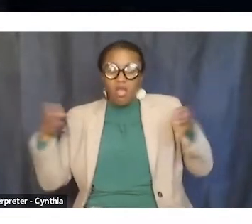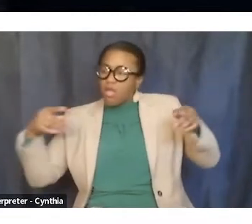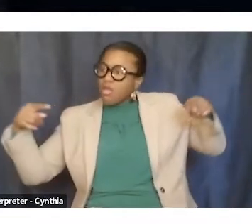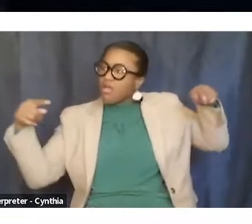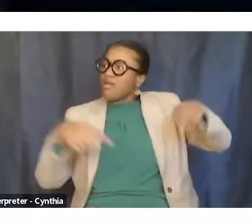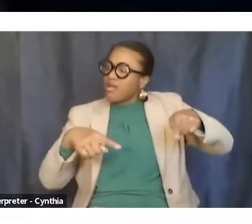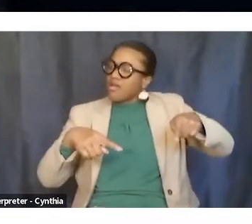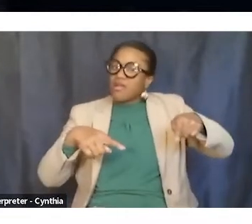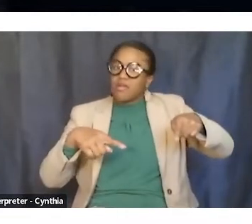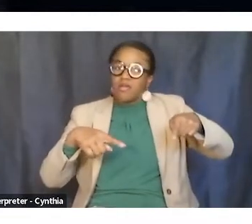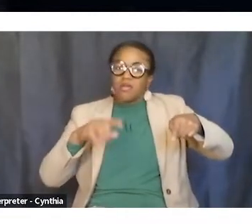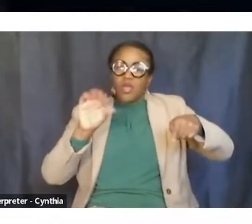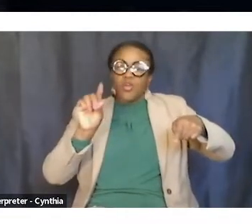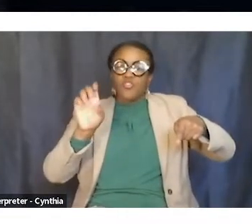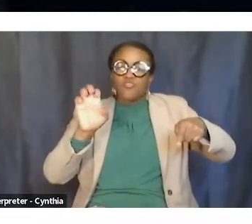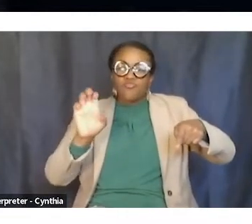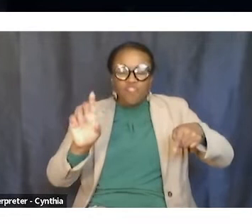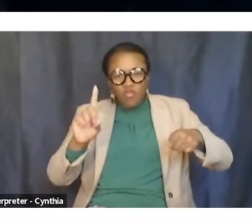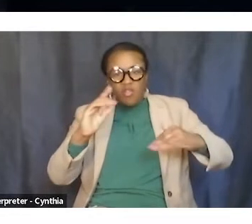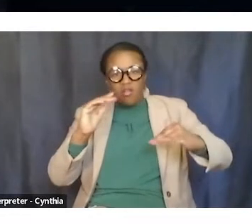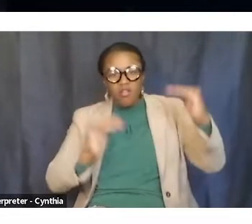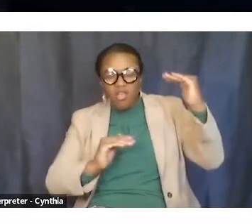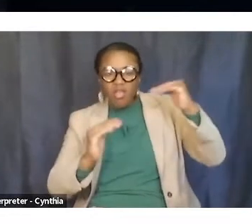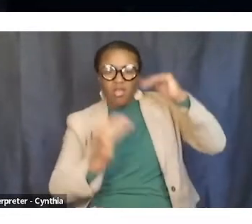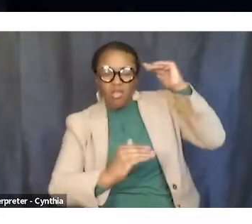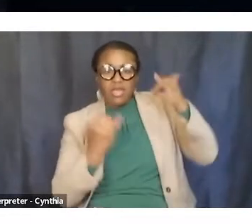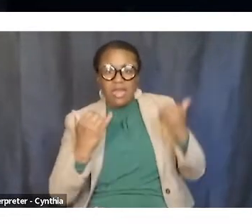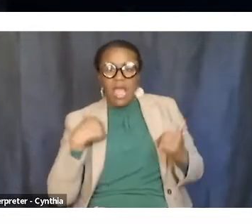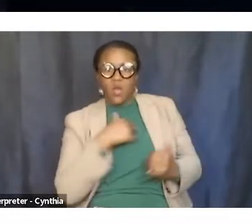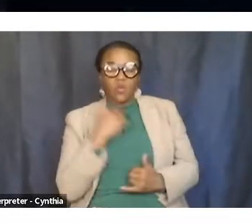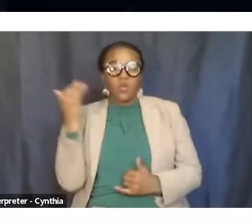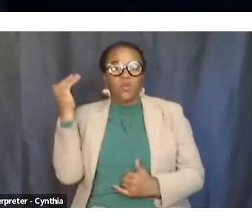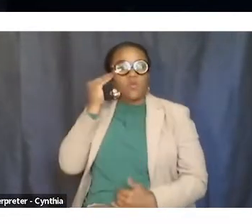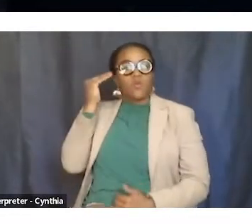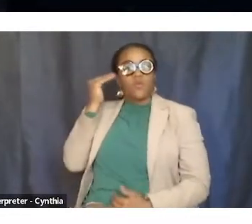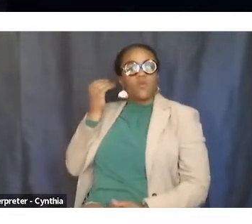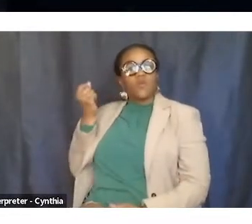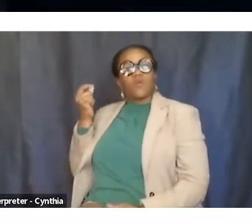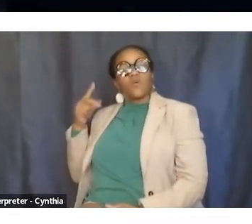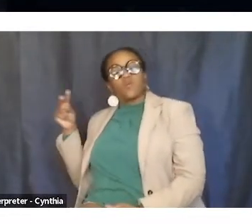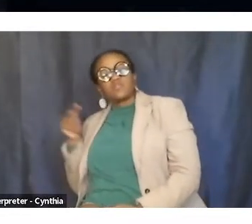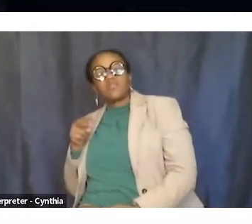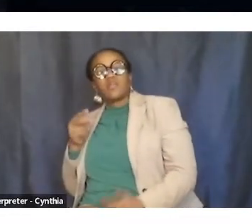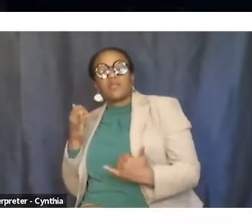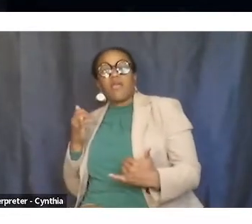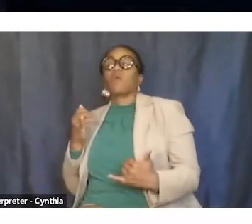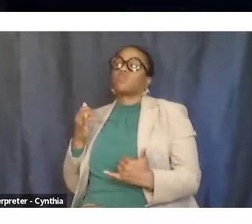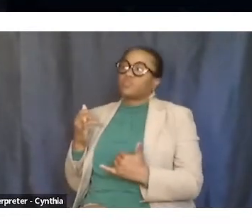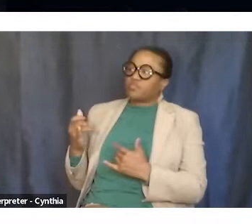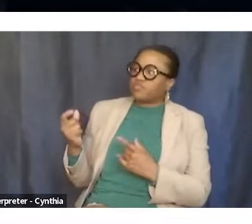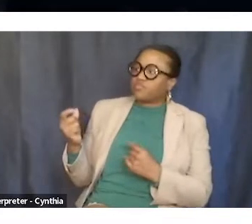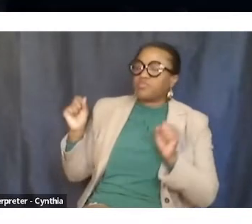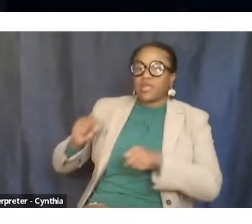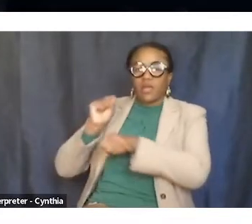of coded inequity, not only do we become more aware of the social dimensions of technology, but we can work together against